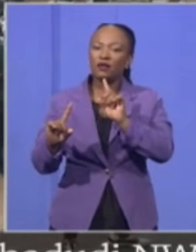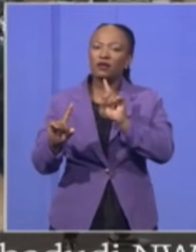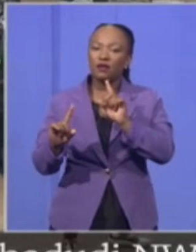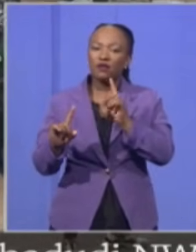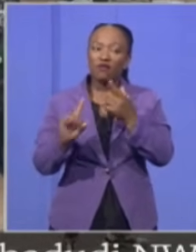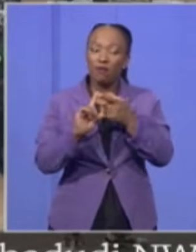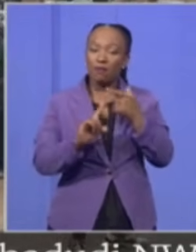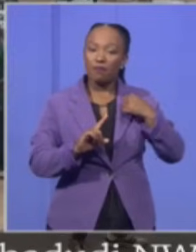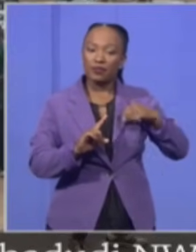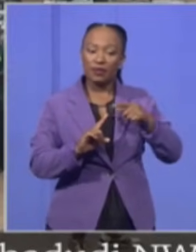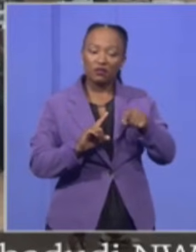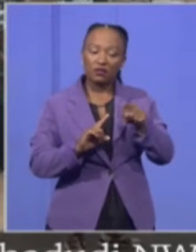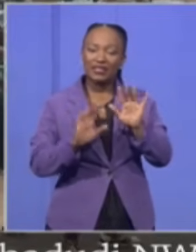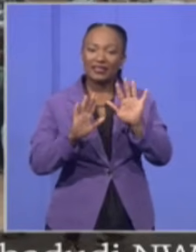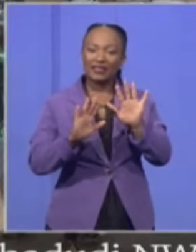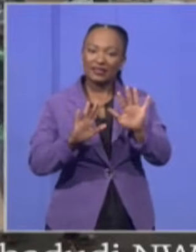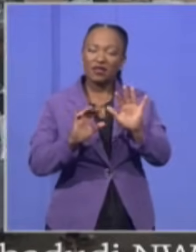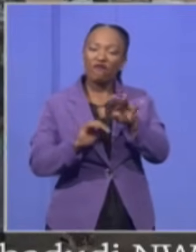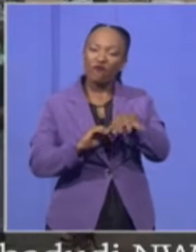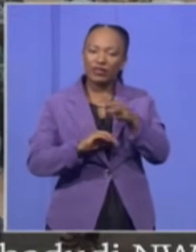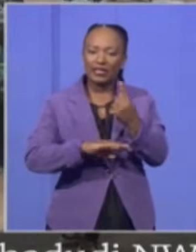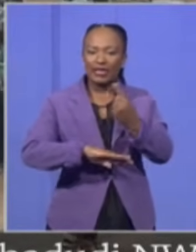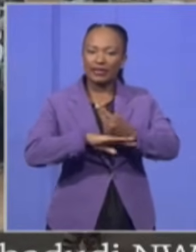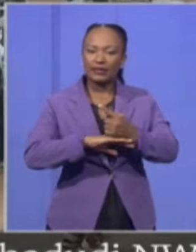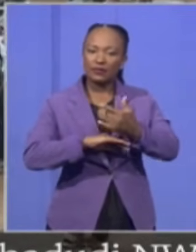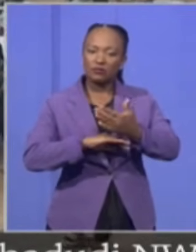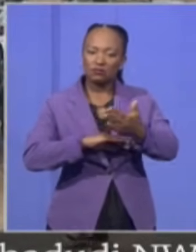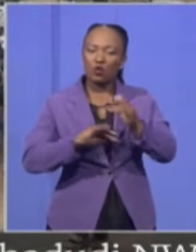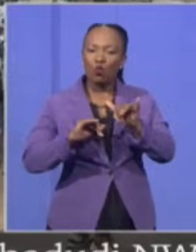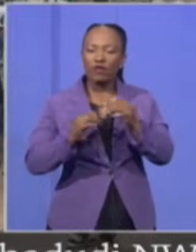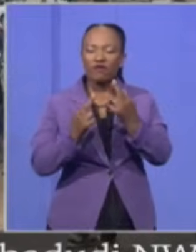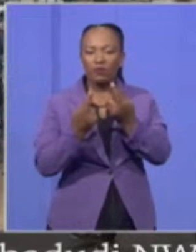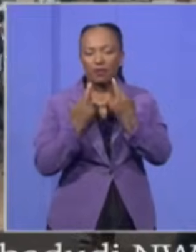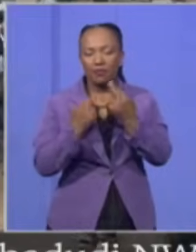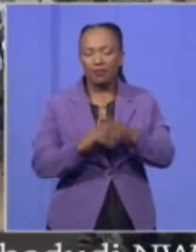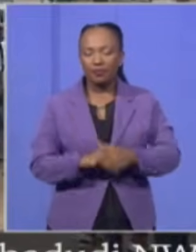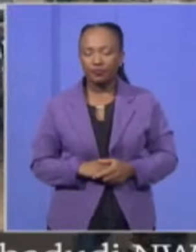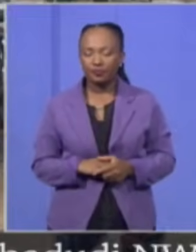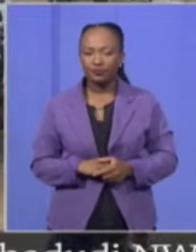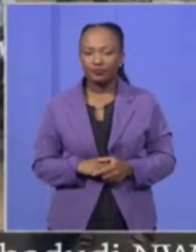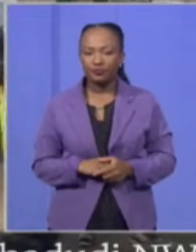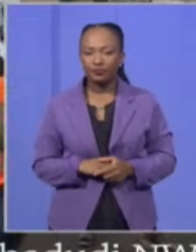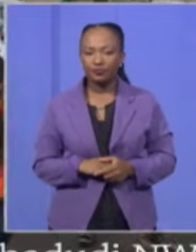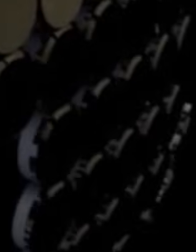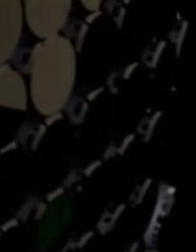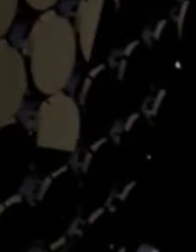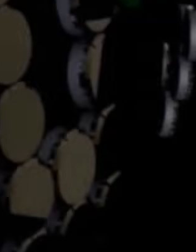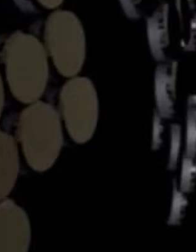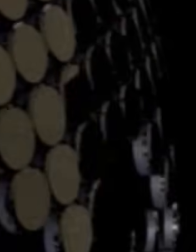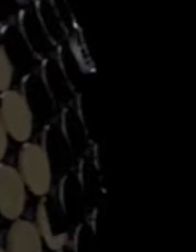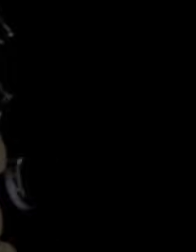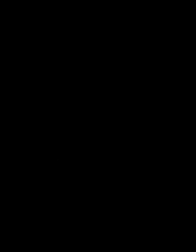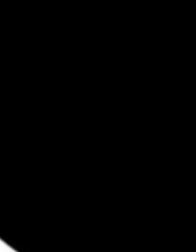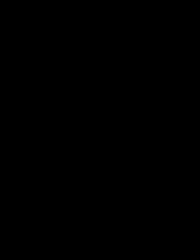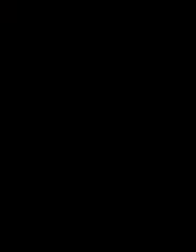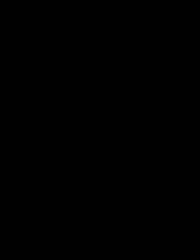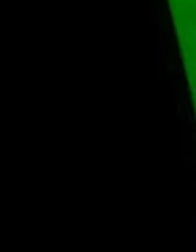go masepala mo malatsing a le 14. Ke Tebogo Phakedi wa dikgang tsa SABC mo Klerksdorp.